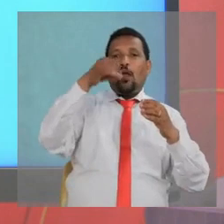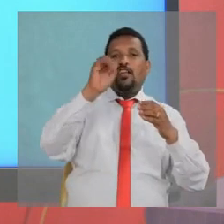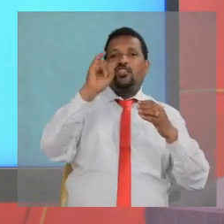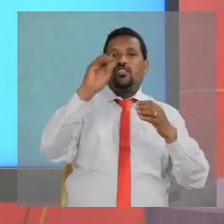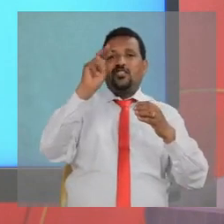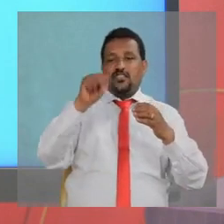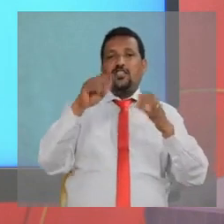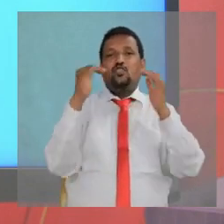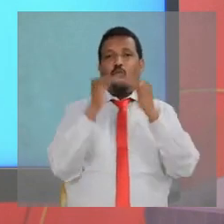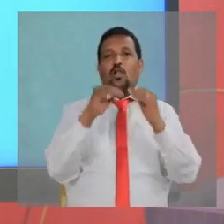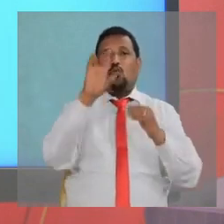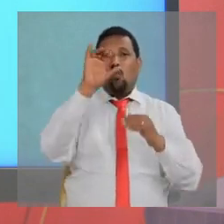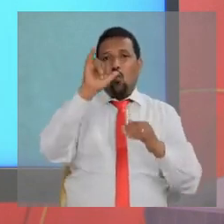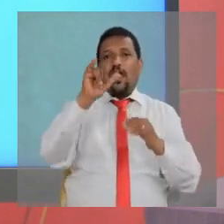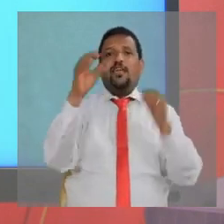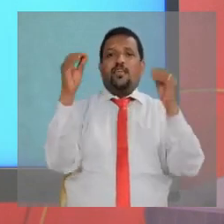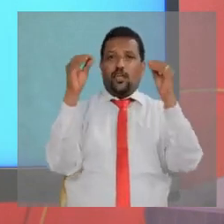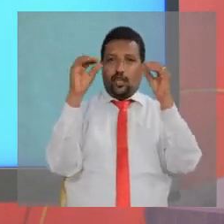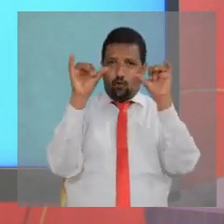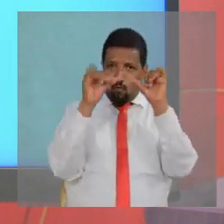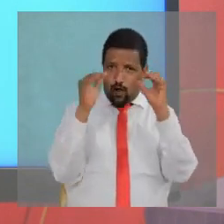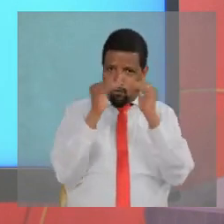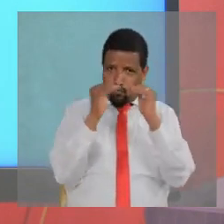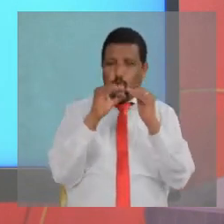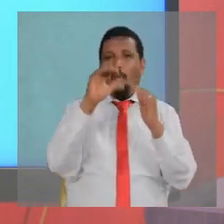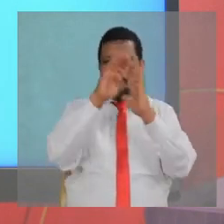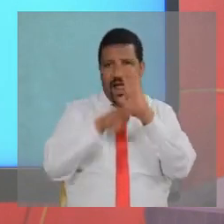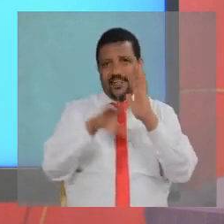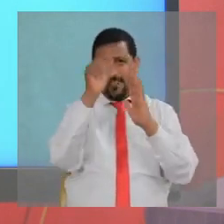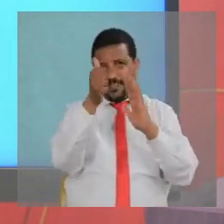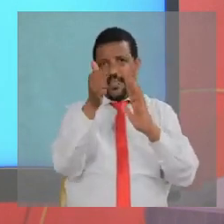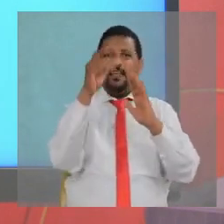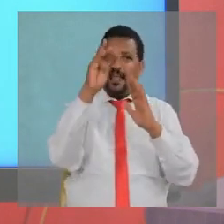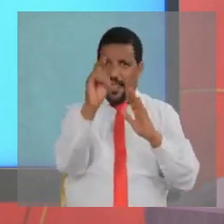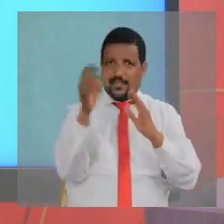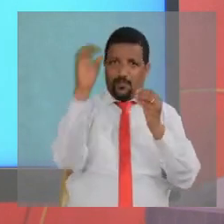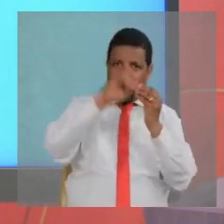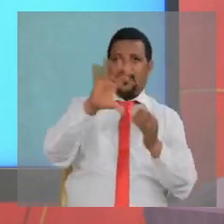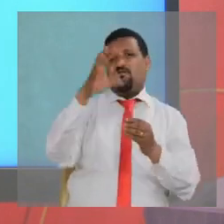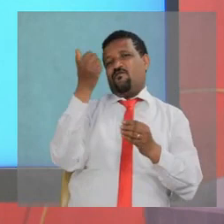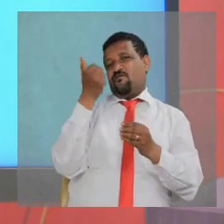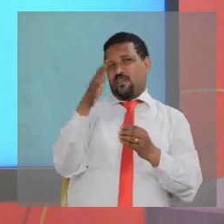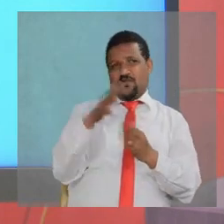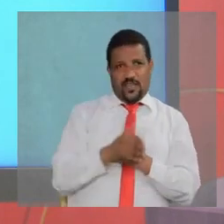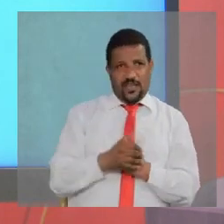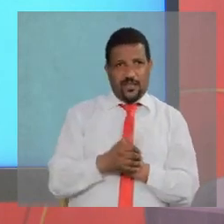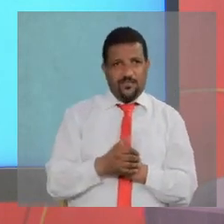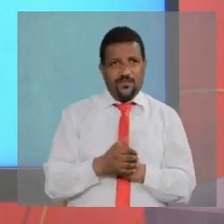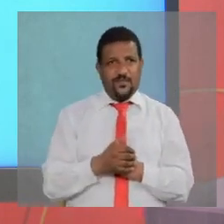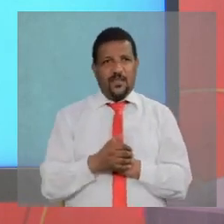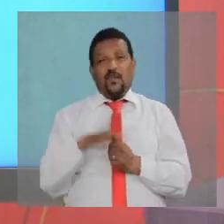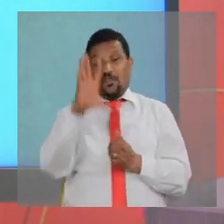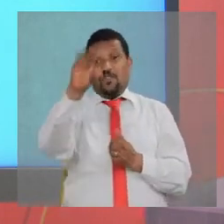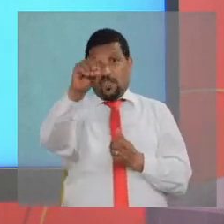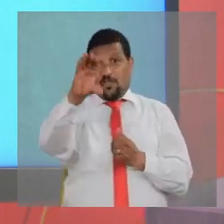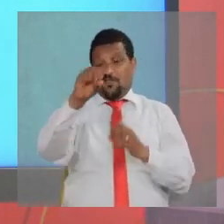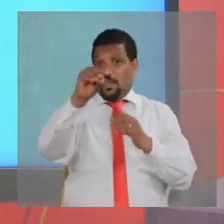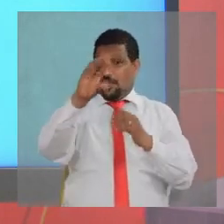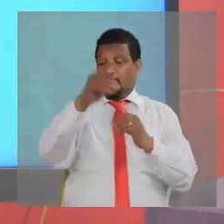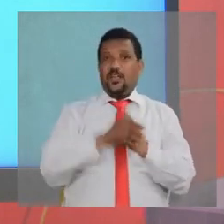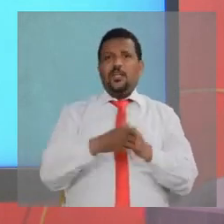y equals to minus 10x plus 50. This is the